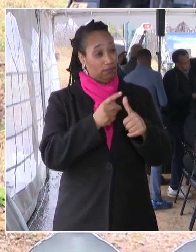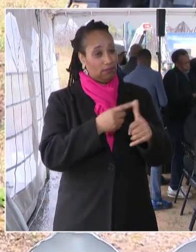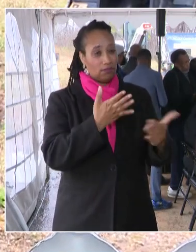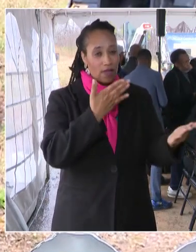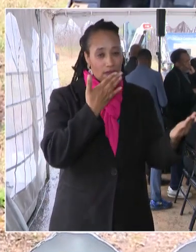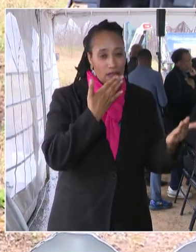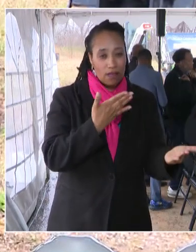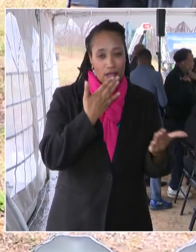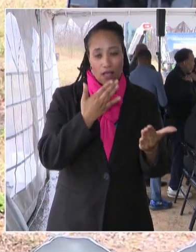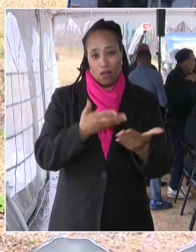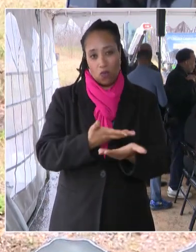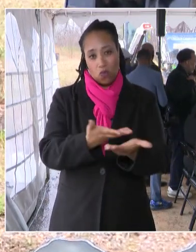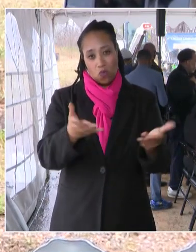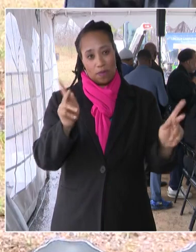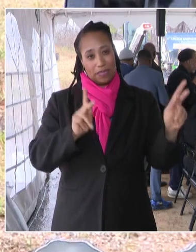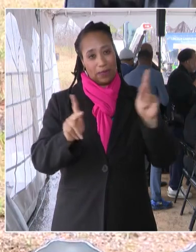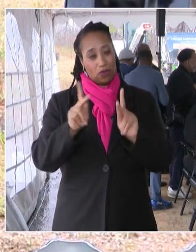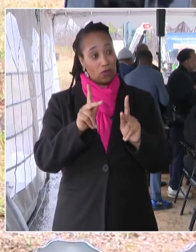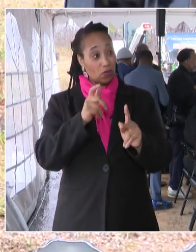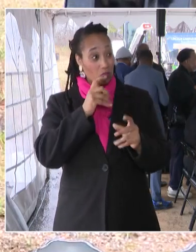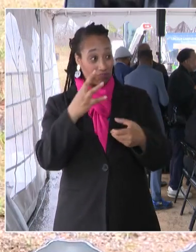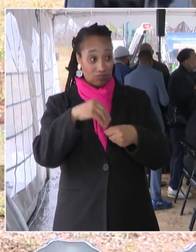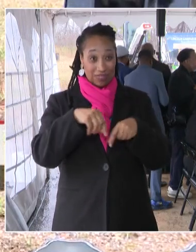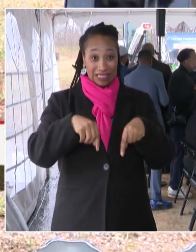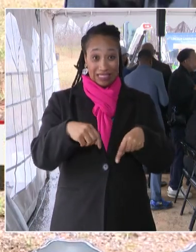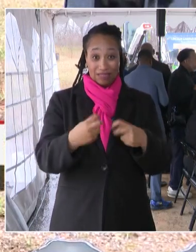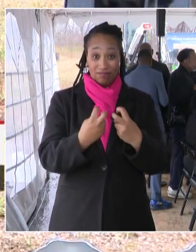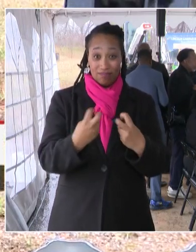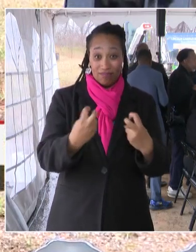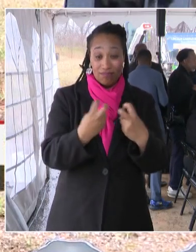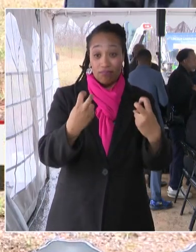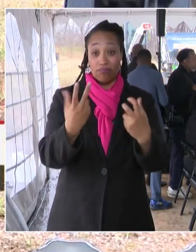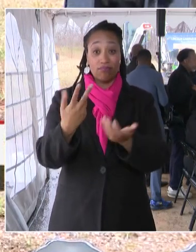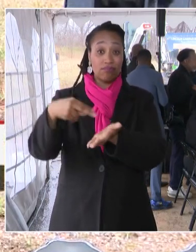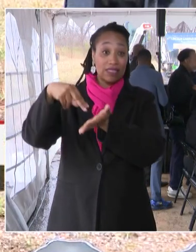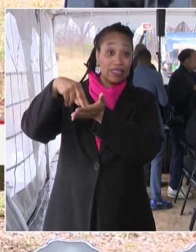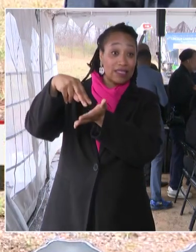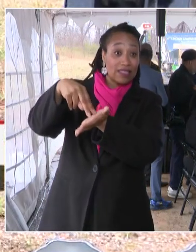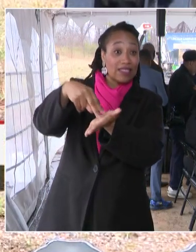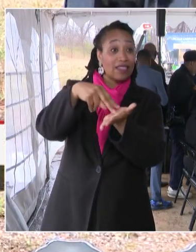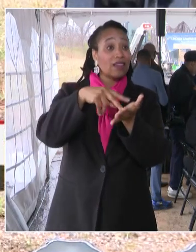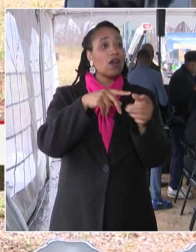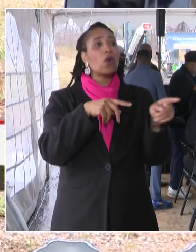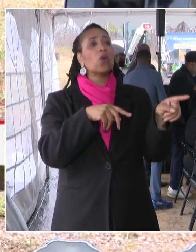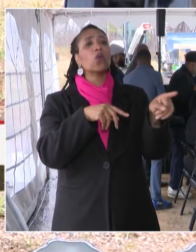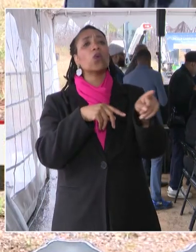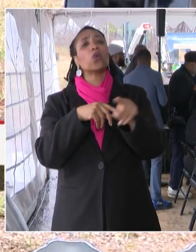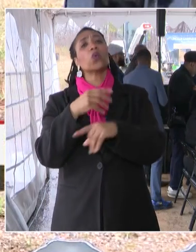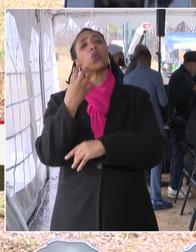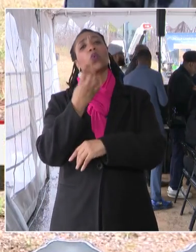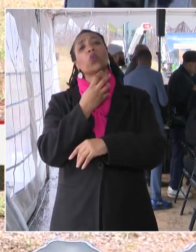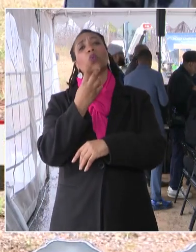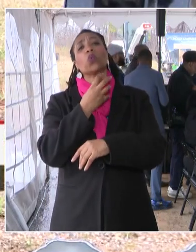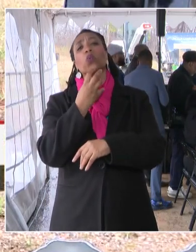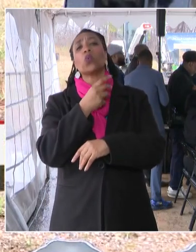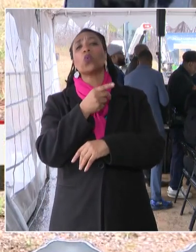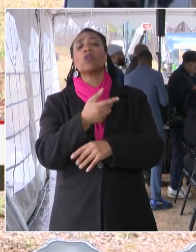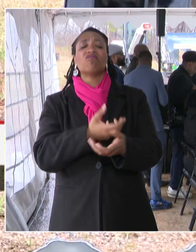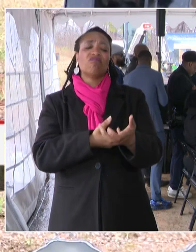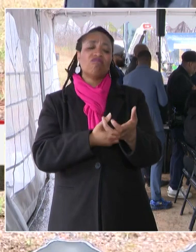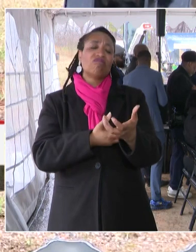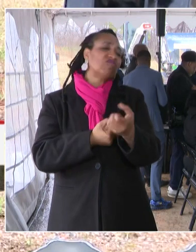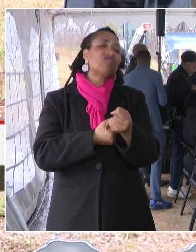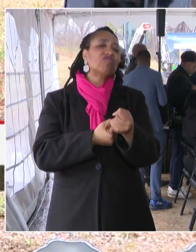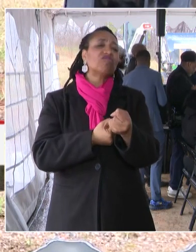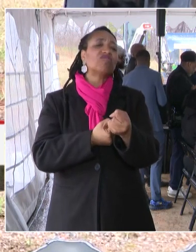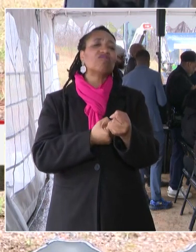the folks who are standing in the community, who never wavered once about getting this project done. Give yourselves a